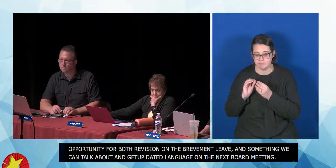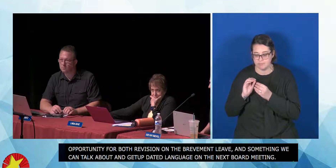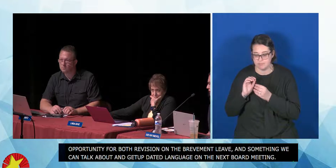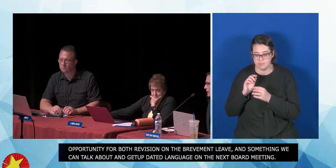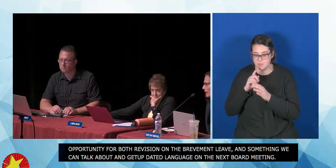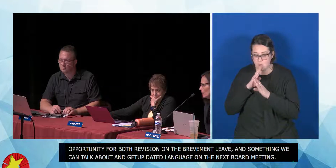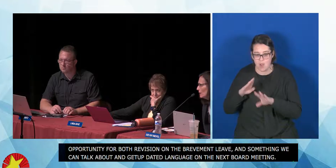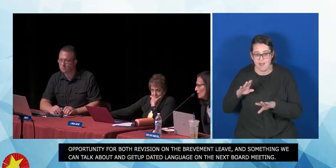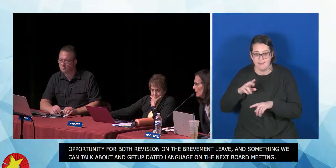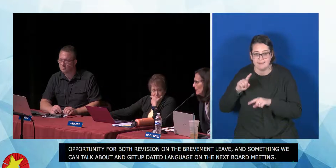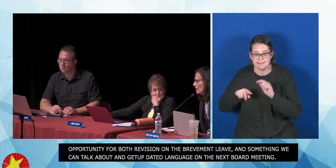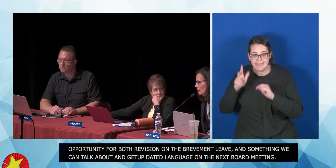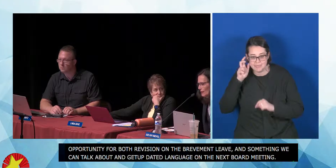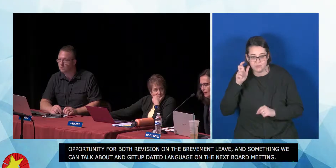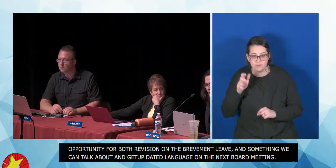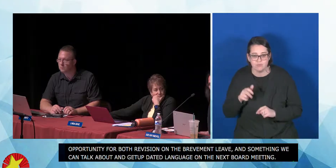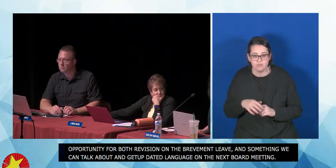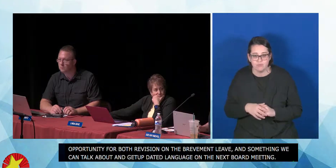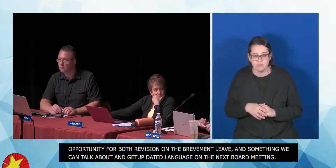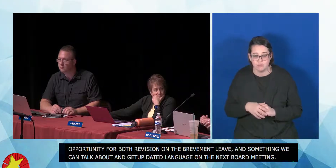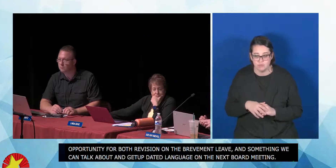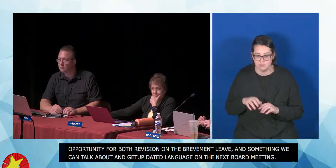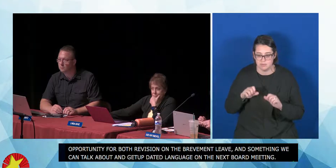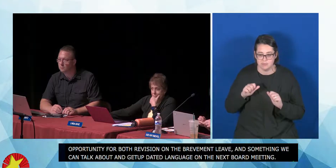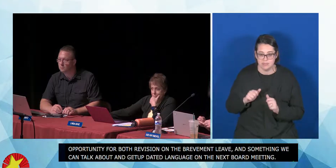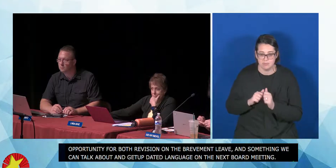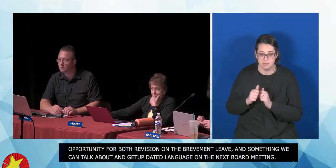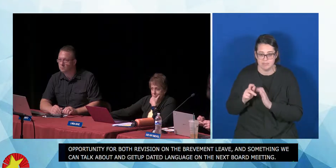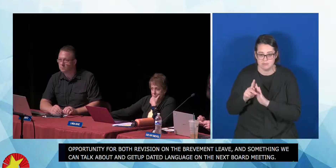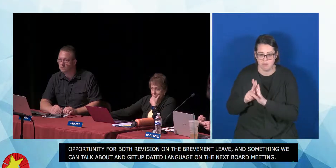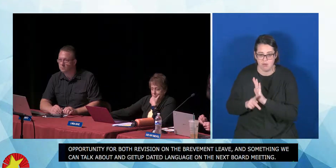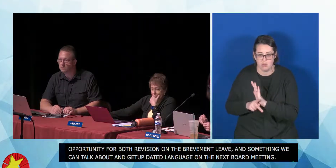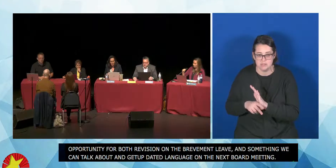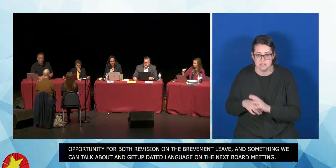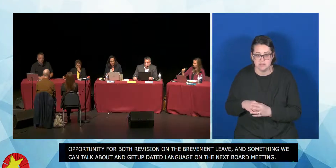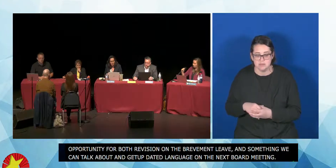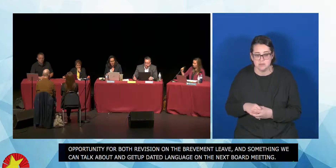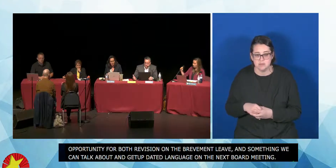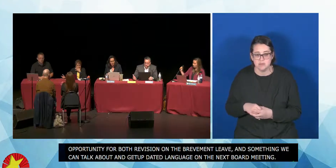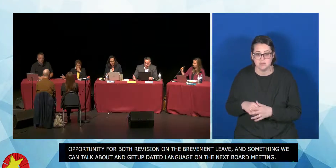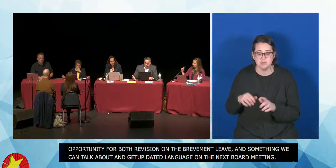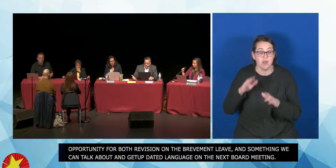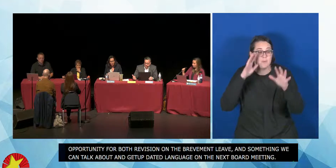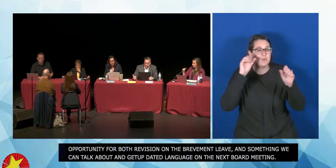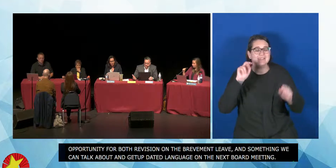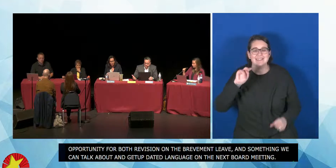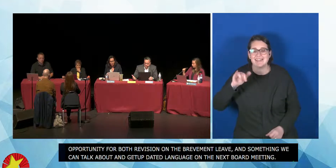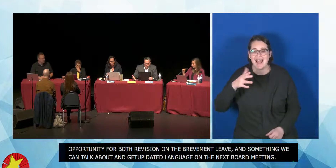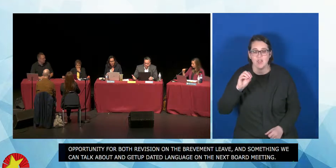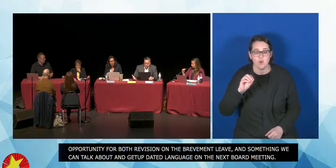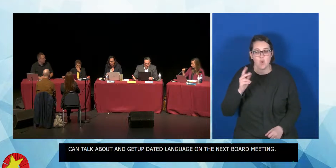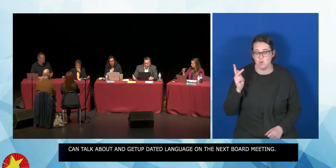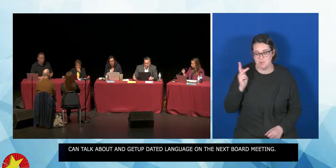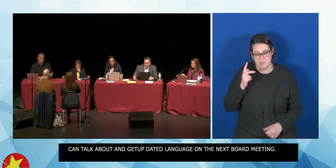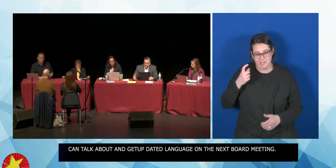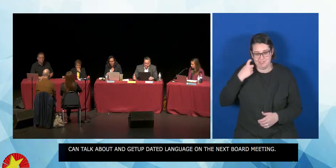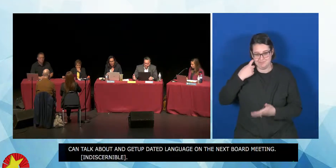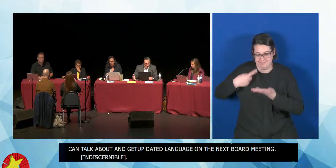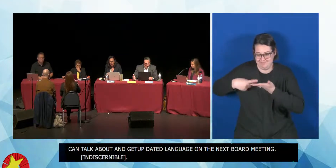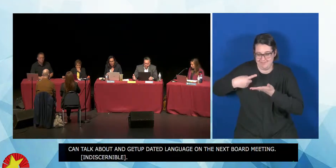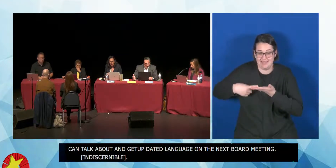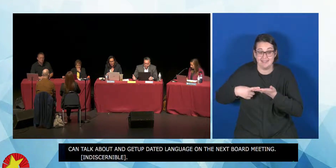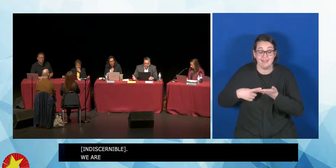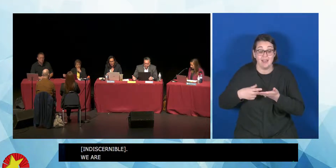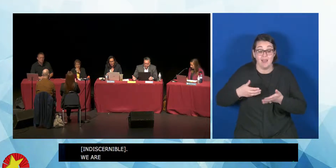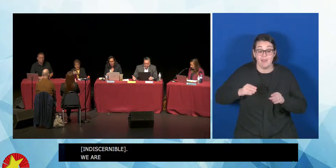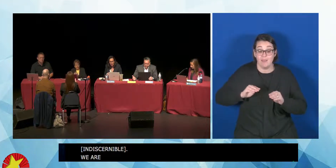gotcha. All right, okay. Yeah, okay. the other part is not really part of the motion. It's just we're going to pass it. So I'm just saying we're going to, the motion to clarify